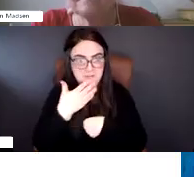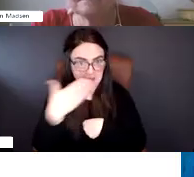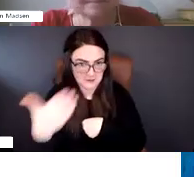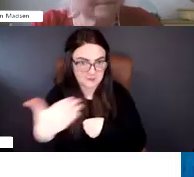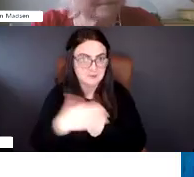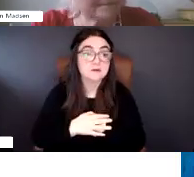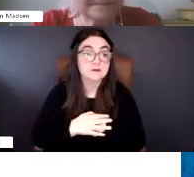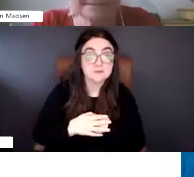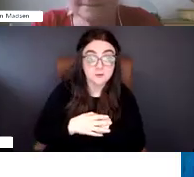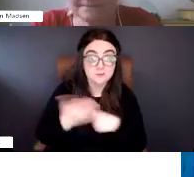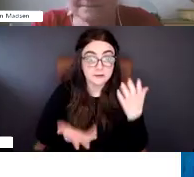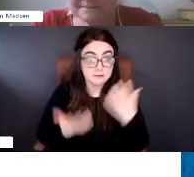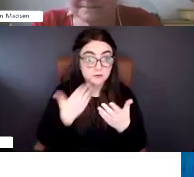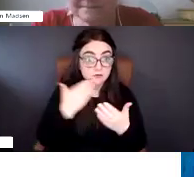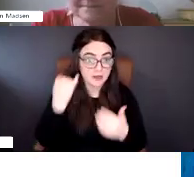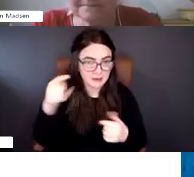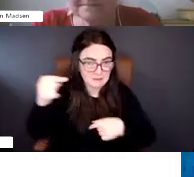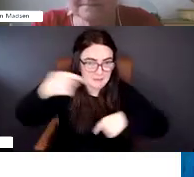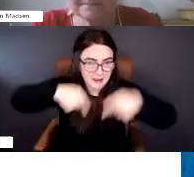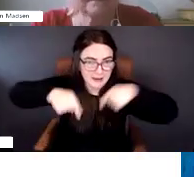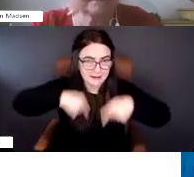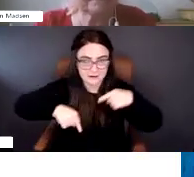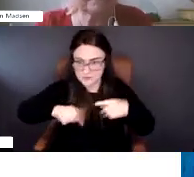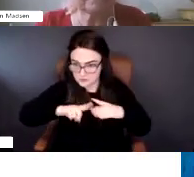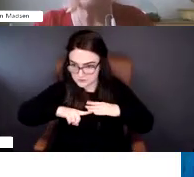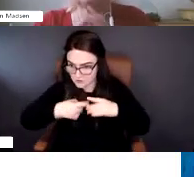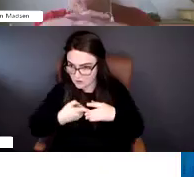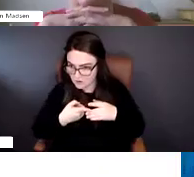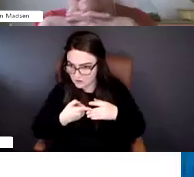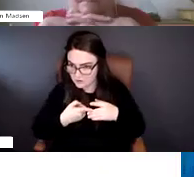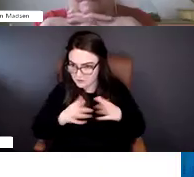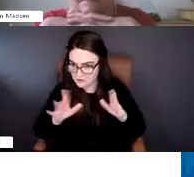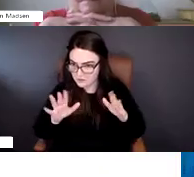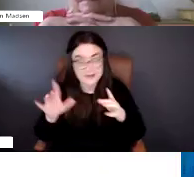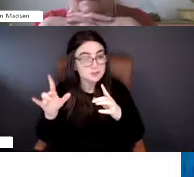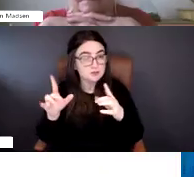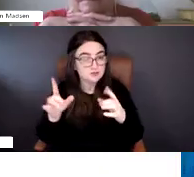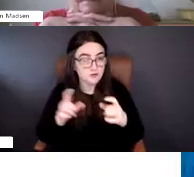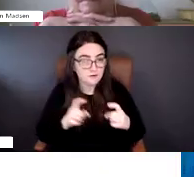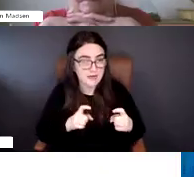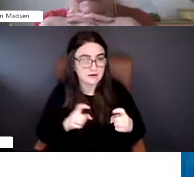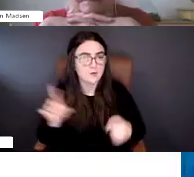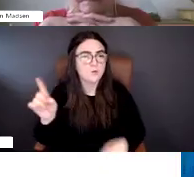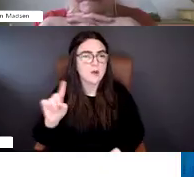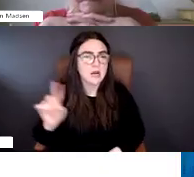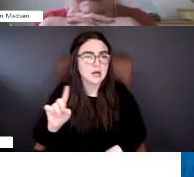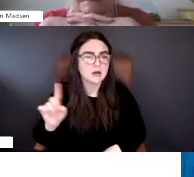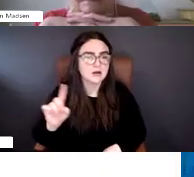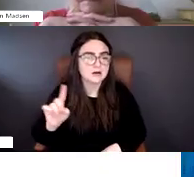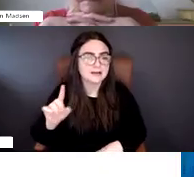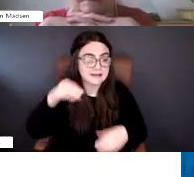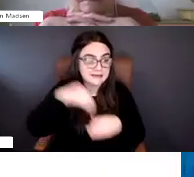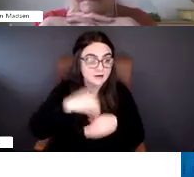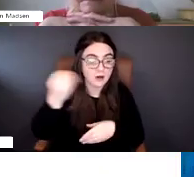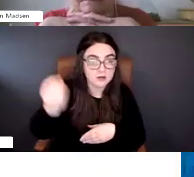maybe going back to the beginning, where were the surveys conducted on Ontario?